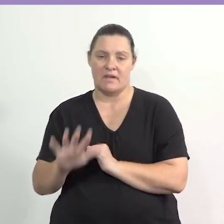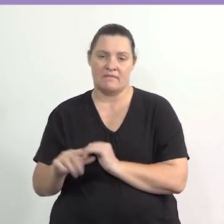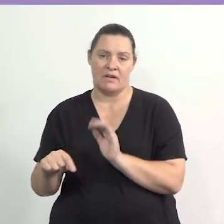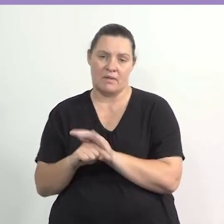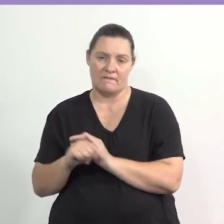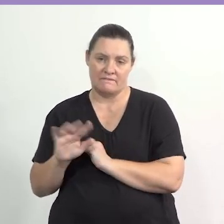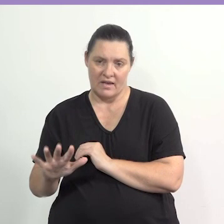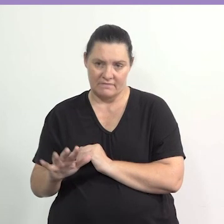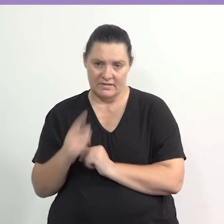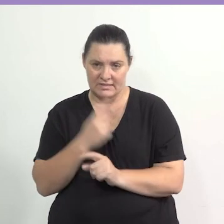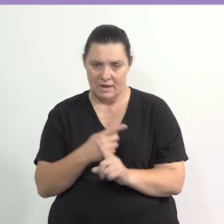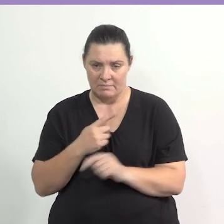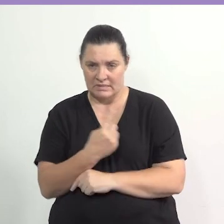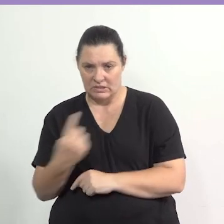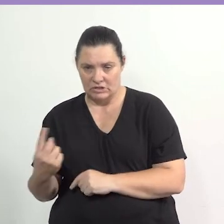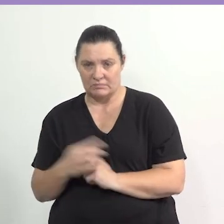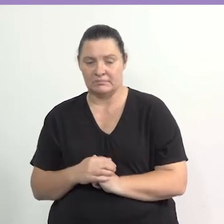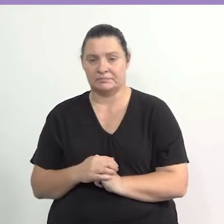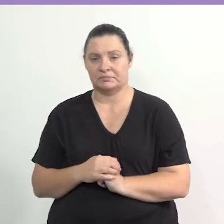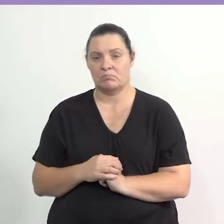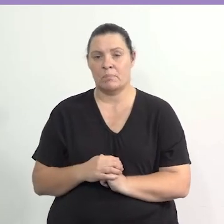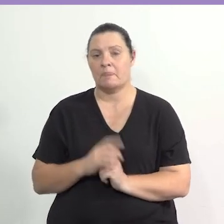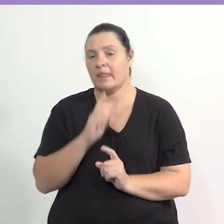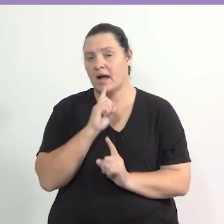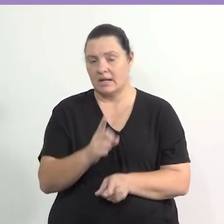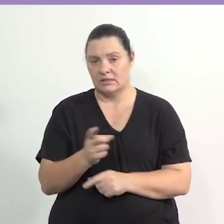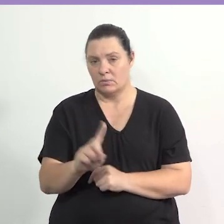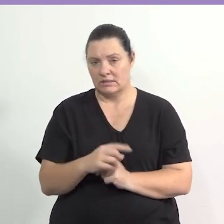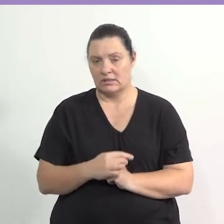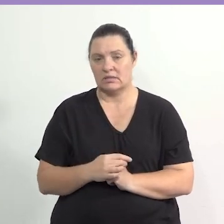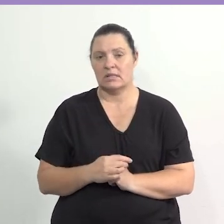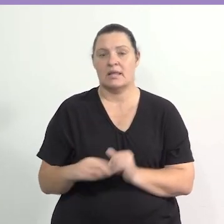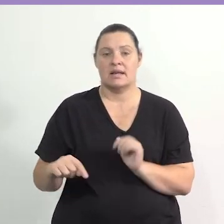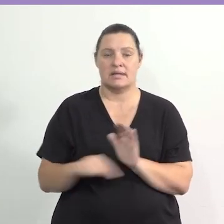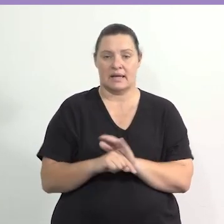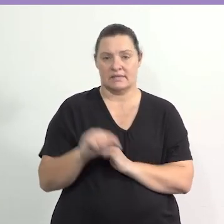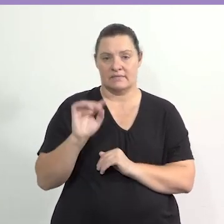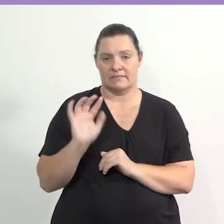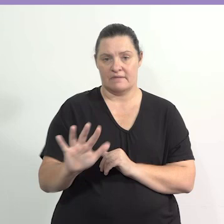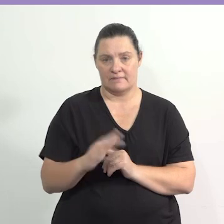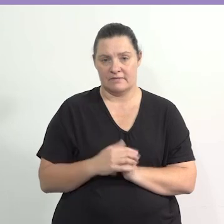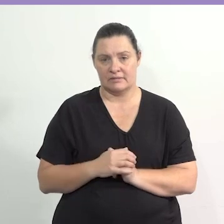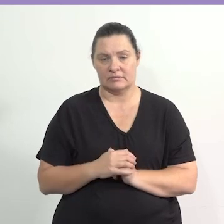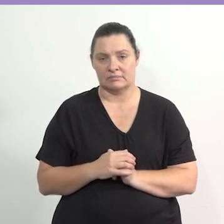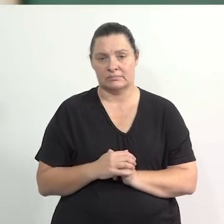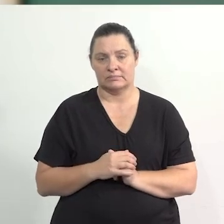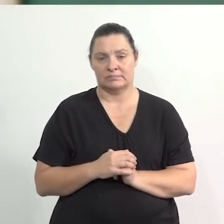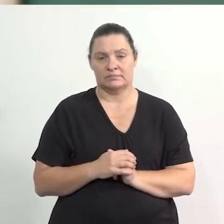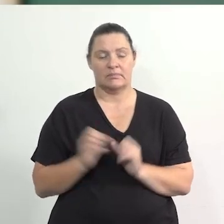5 multiplied by a negative 5. And our answer there is a negative